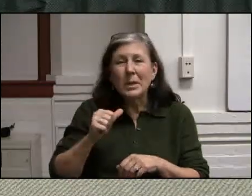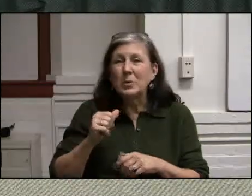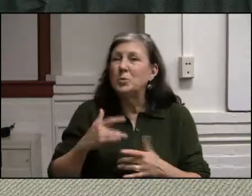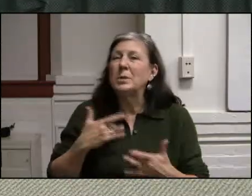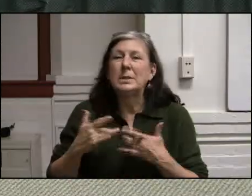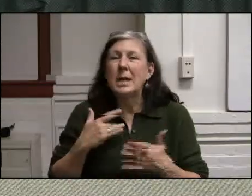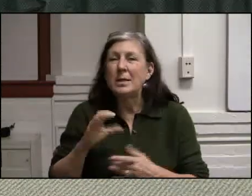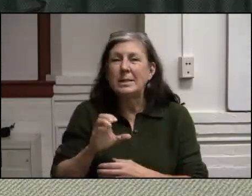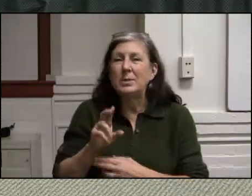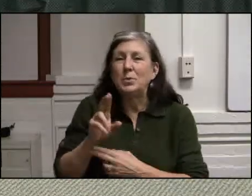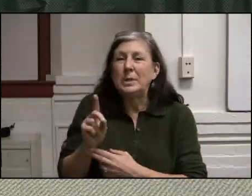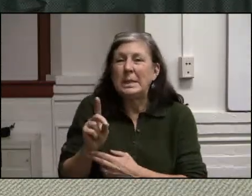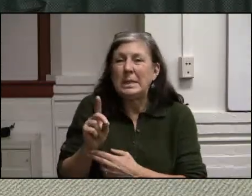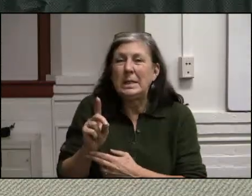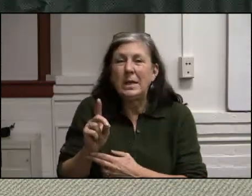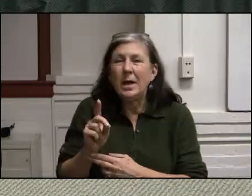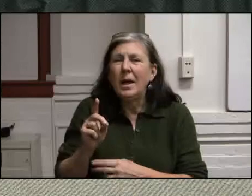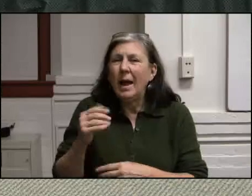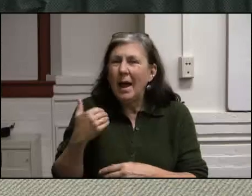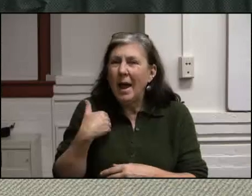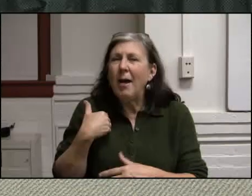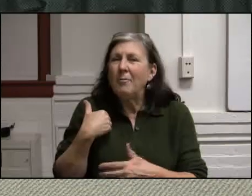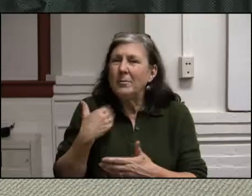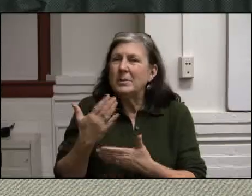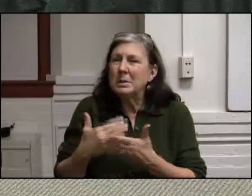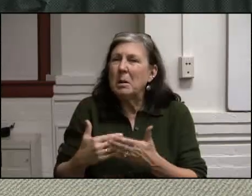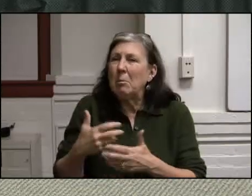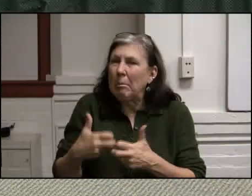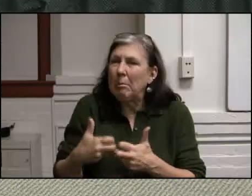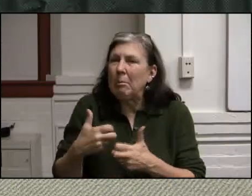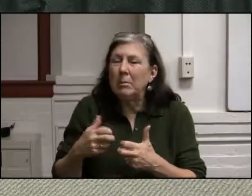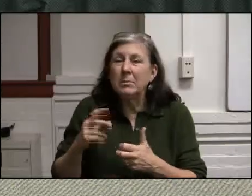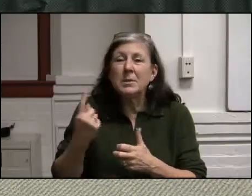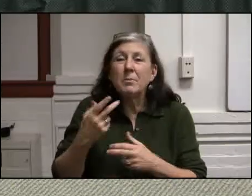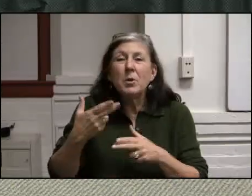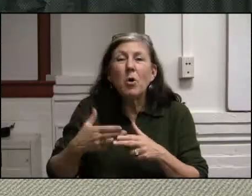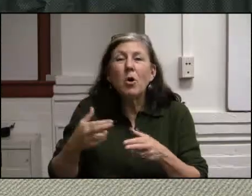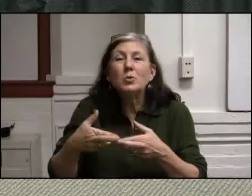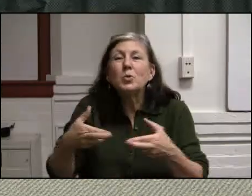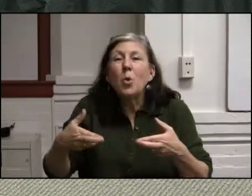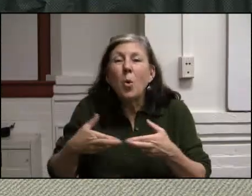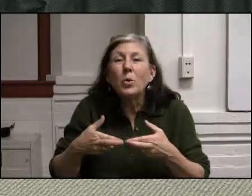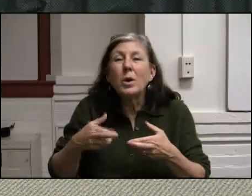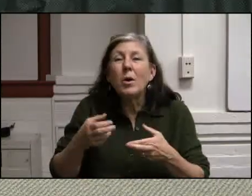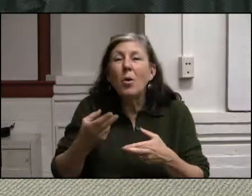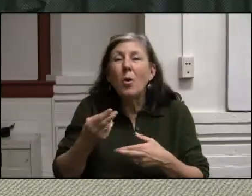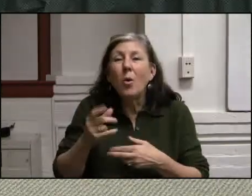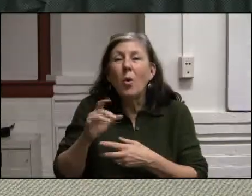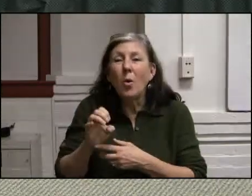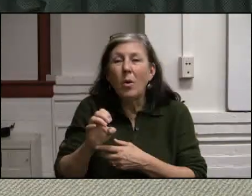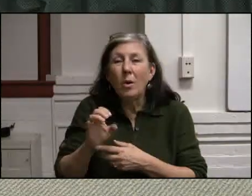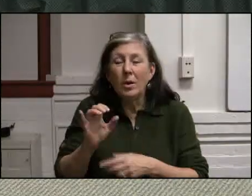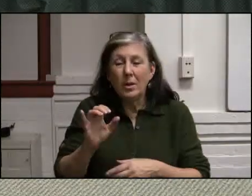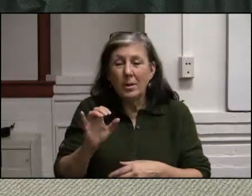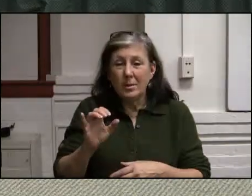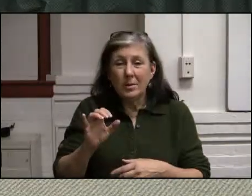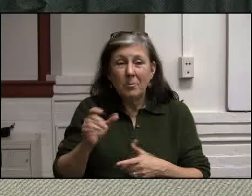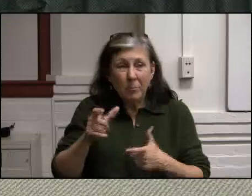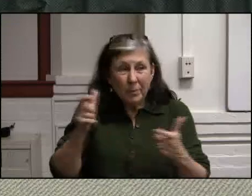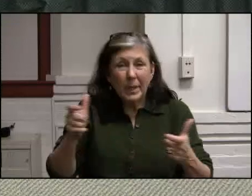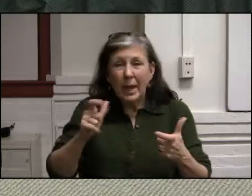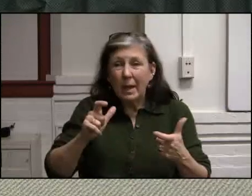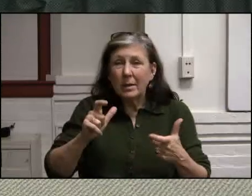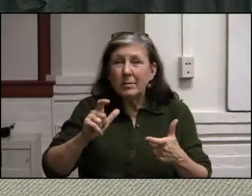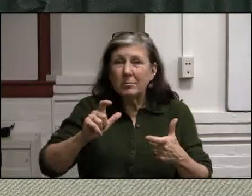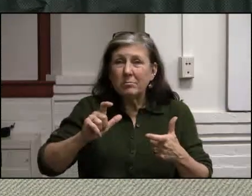described such as the donut hole, which is to this effect that the larger populated communities in these